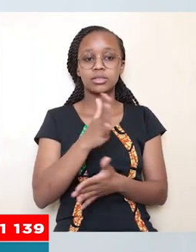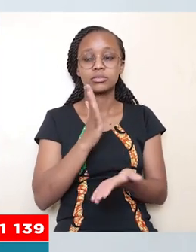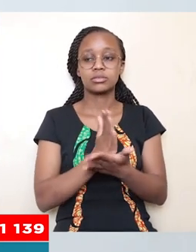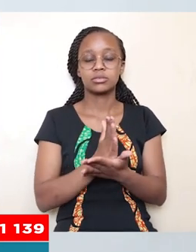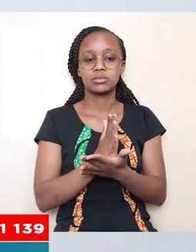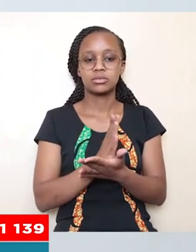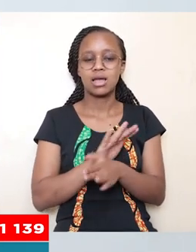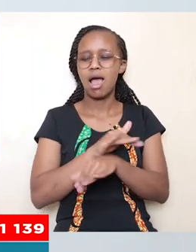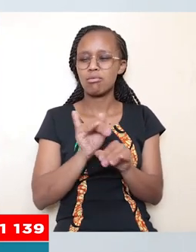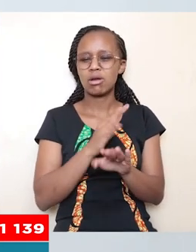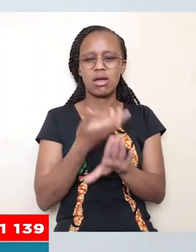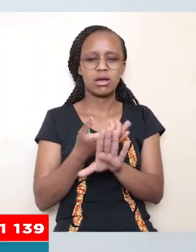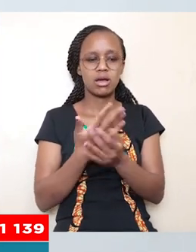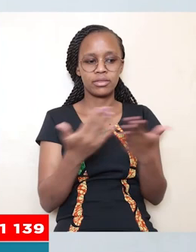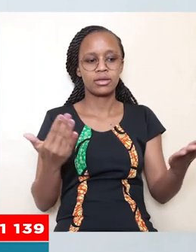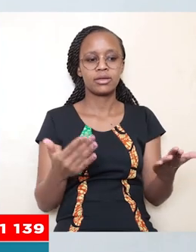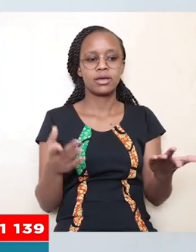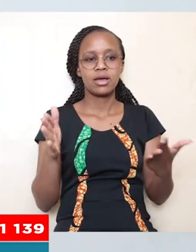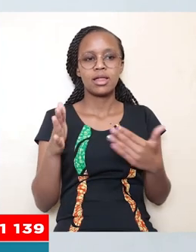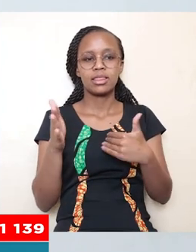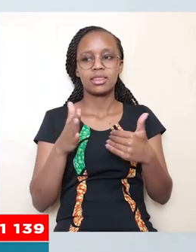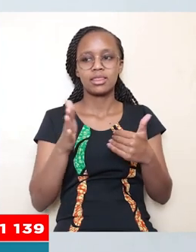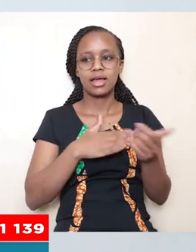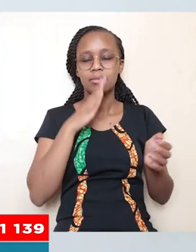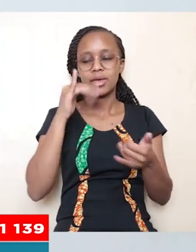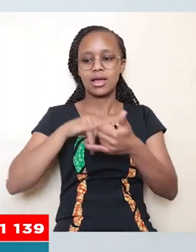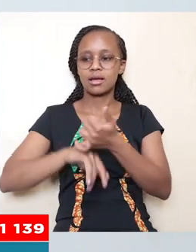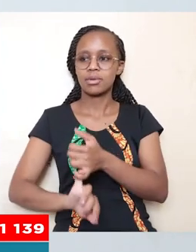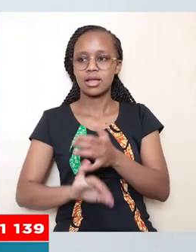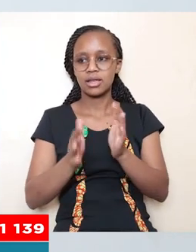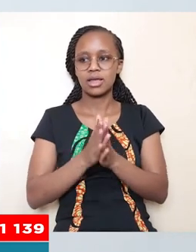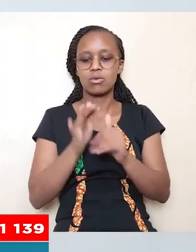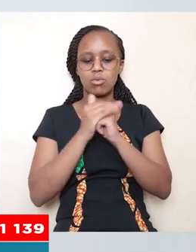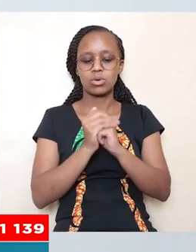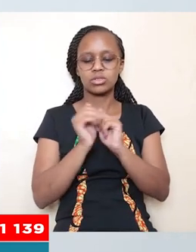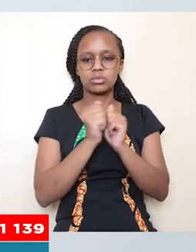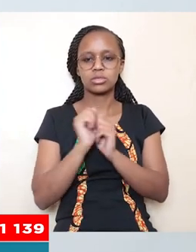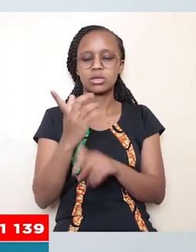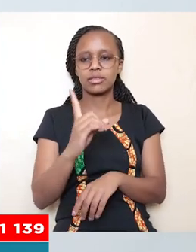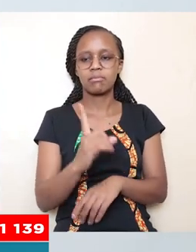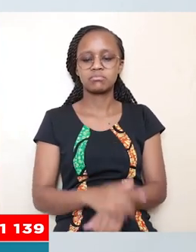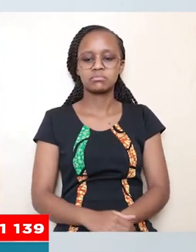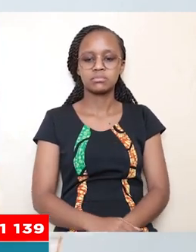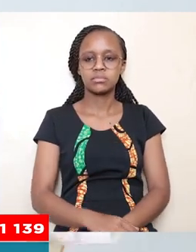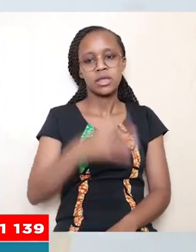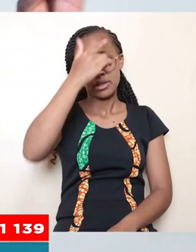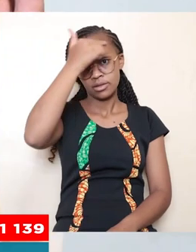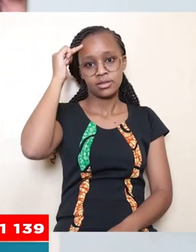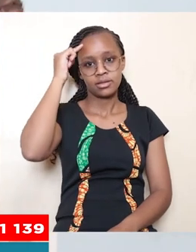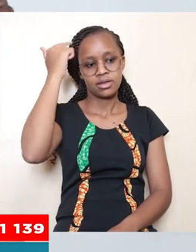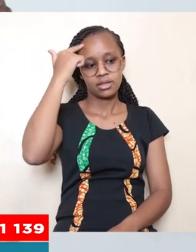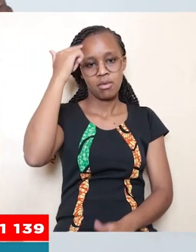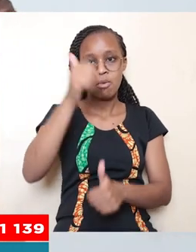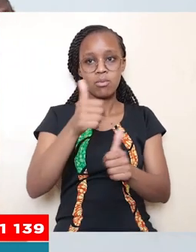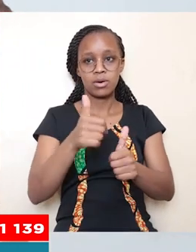Let me tell you. Hakuna kitu gumu kama kuwa katika doa and you don't worship together. Because,